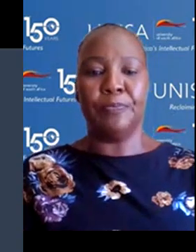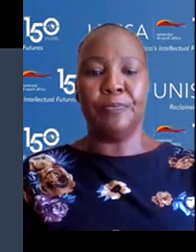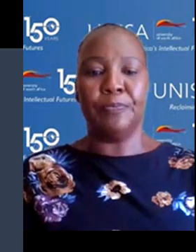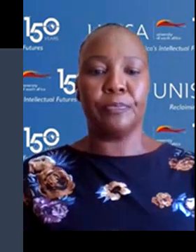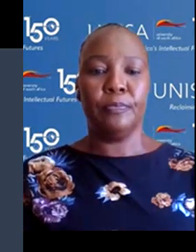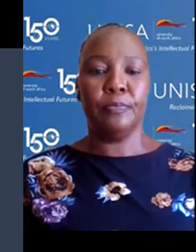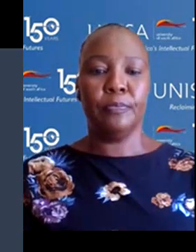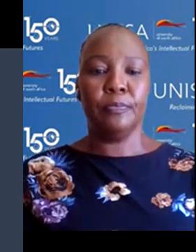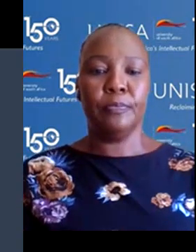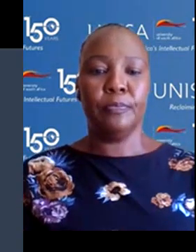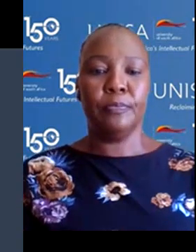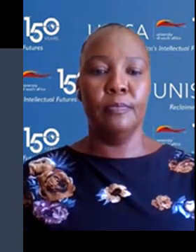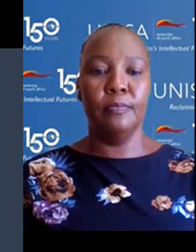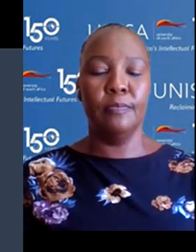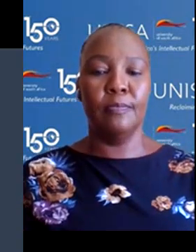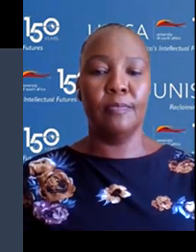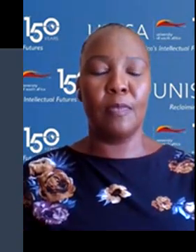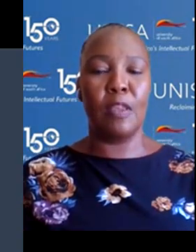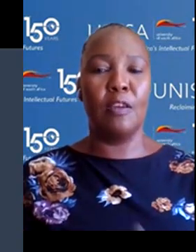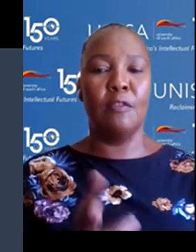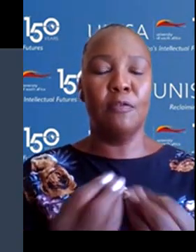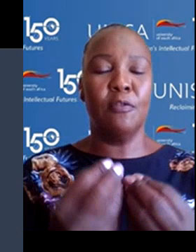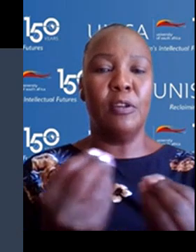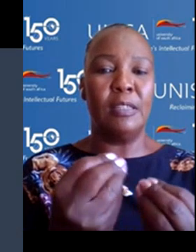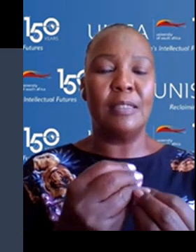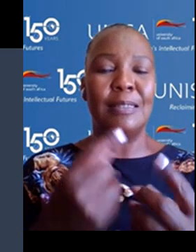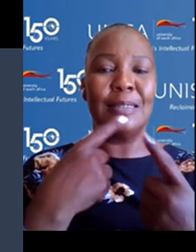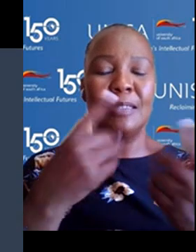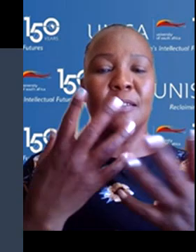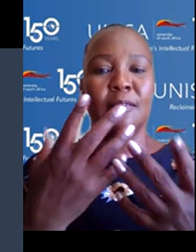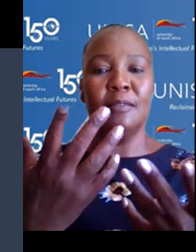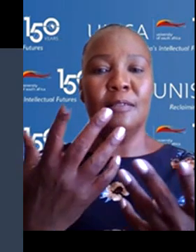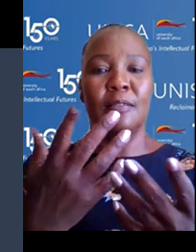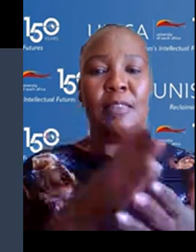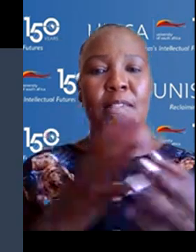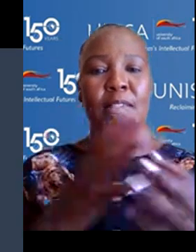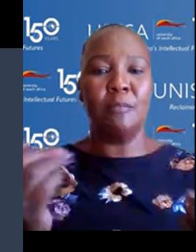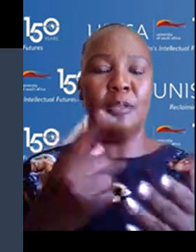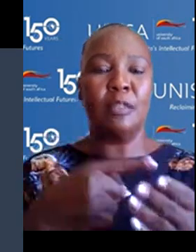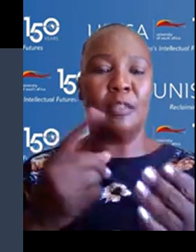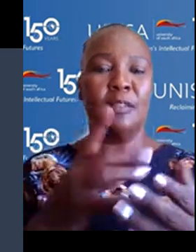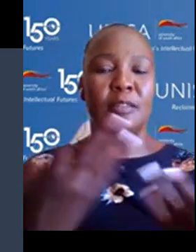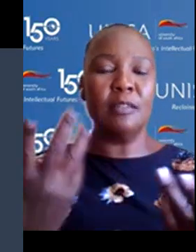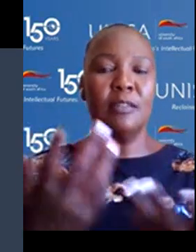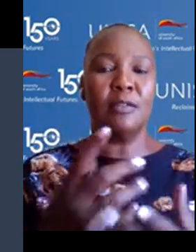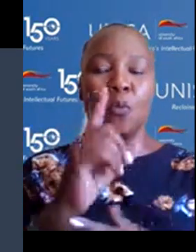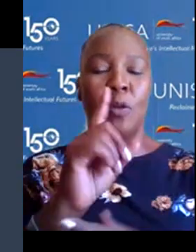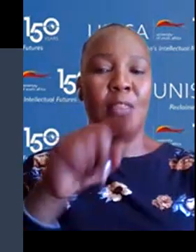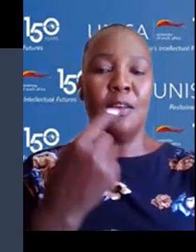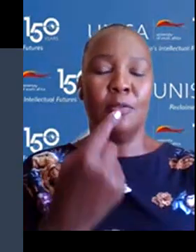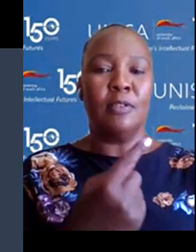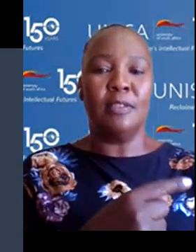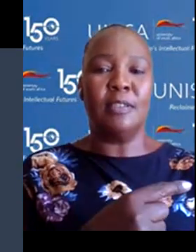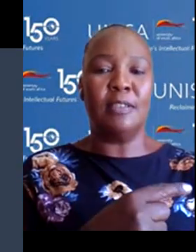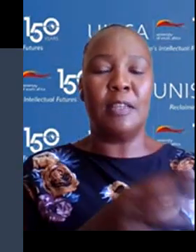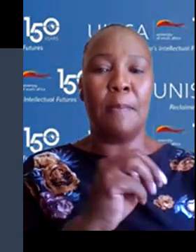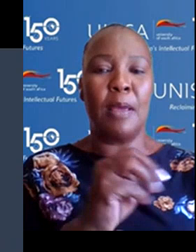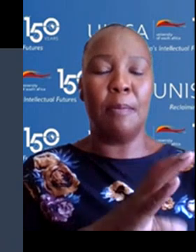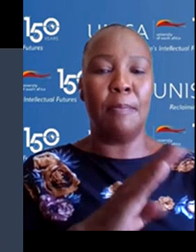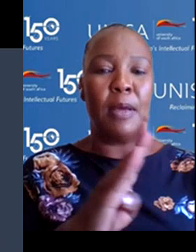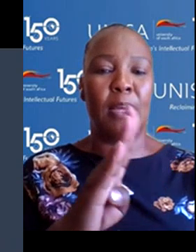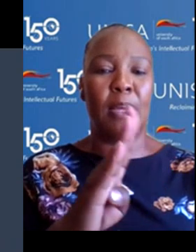See, yeah, quite a few answers. So a lot of them are correct, about 1,000 megabytes. The correct answer